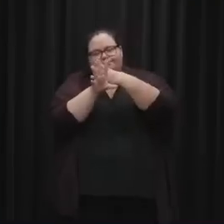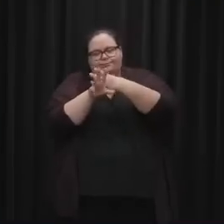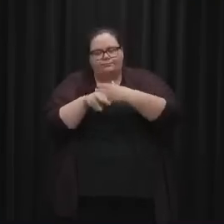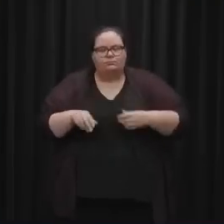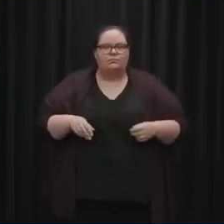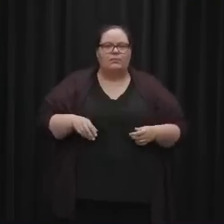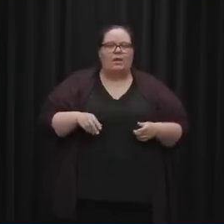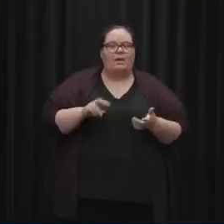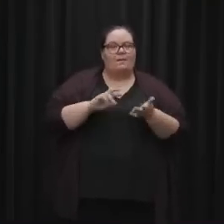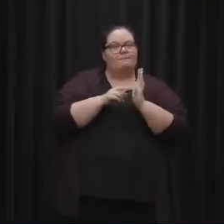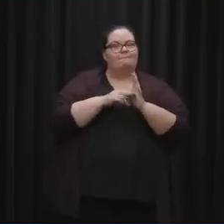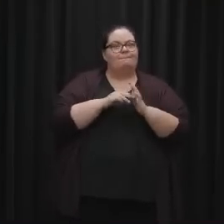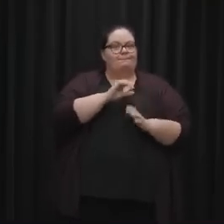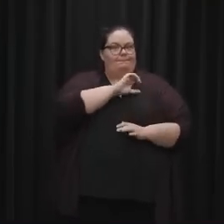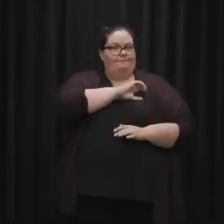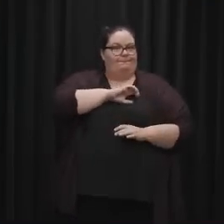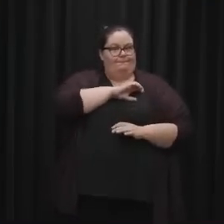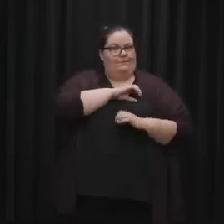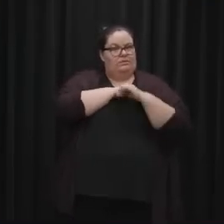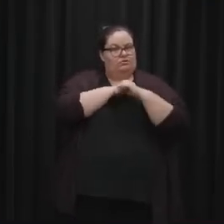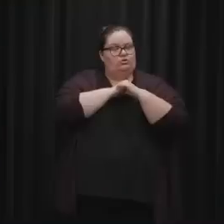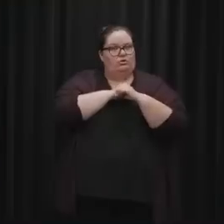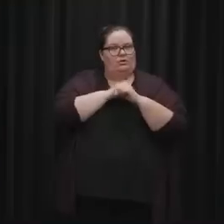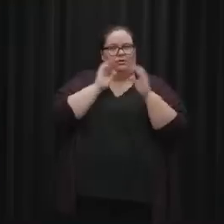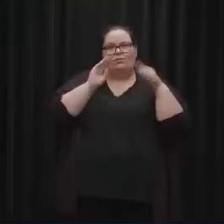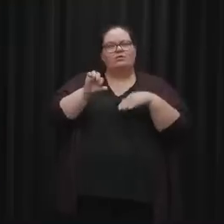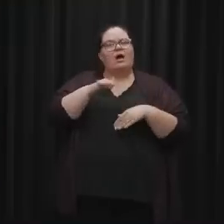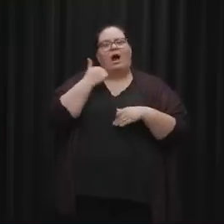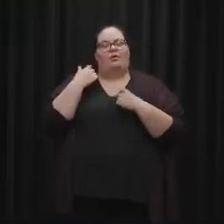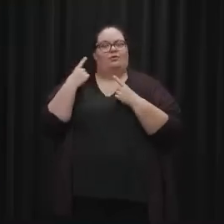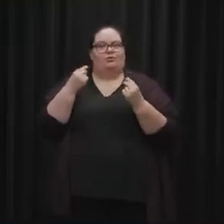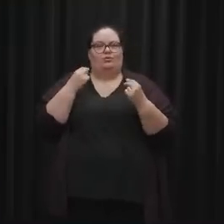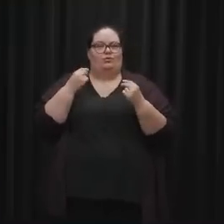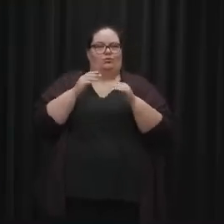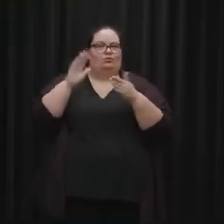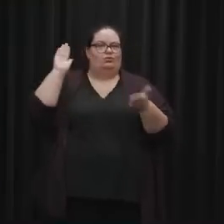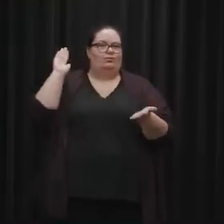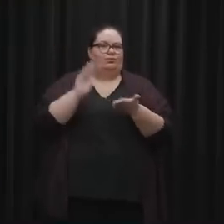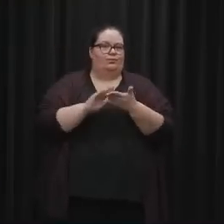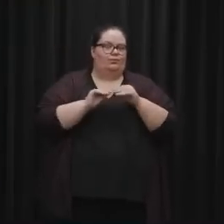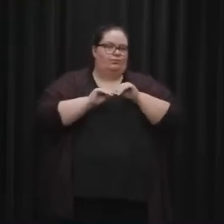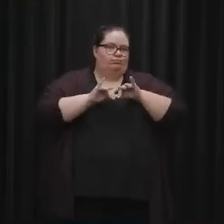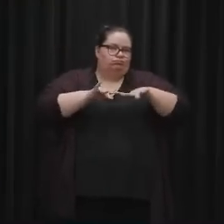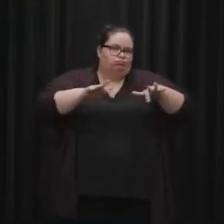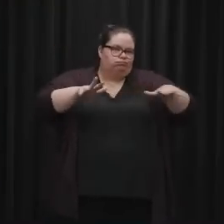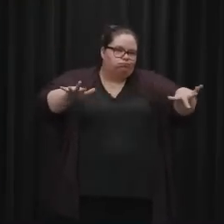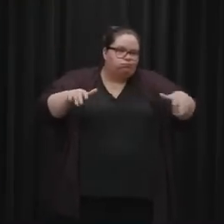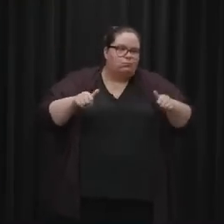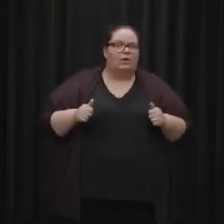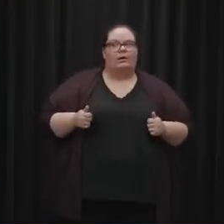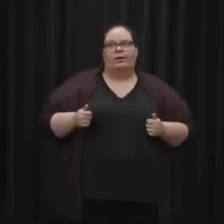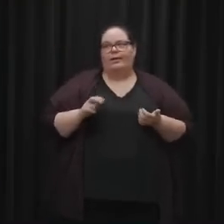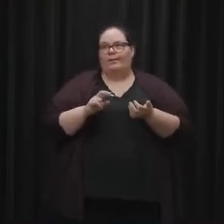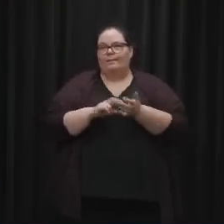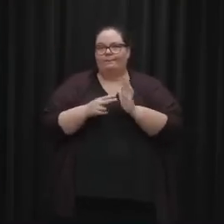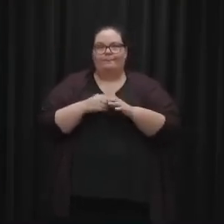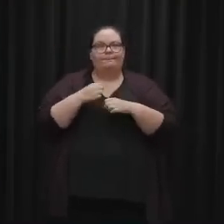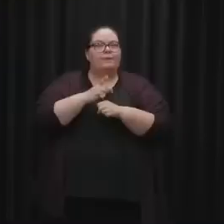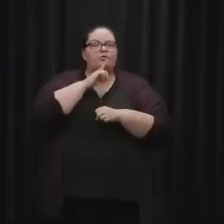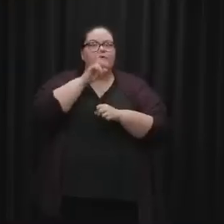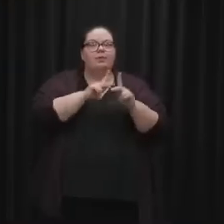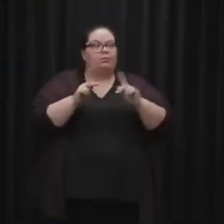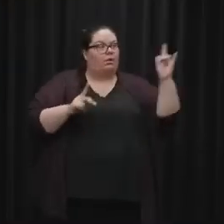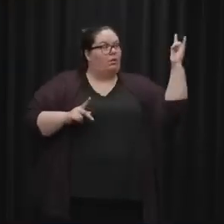This will allow peace officers to focus on other efforts to prevent the spread of COVID-19, such as ensuring compliance